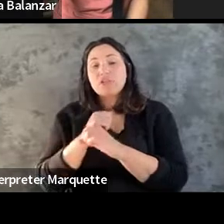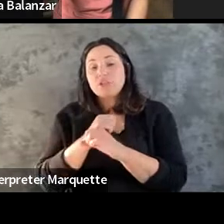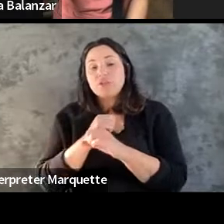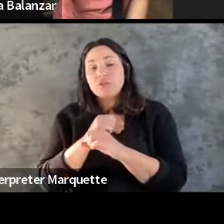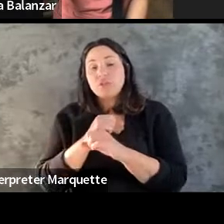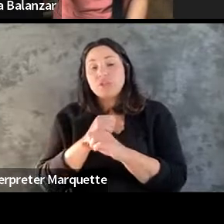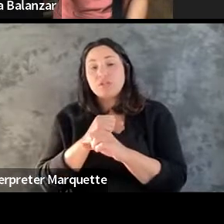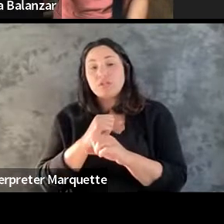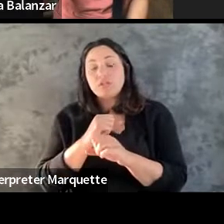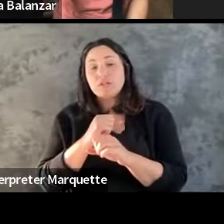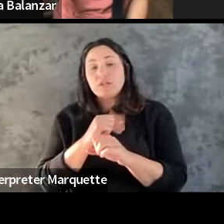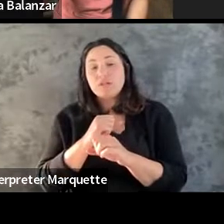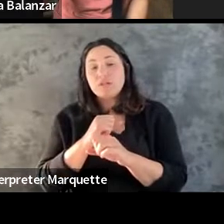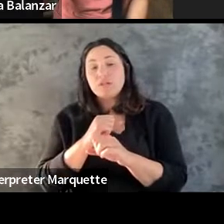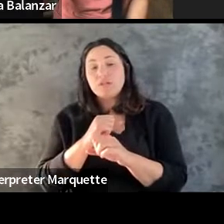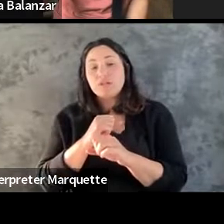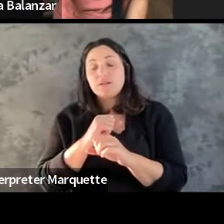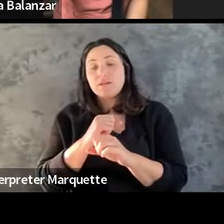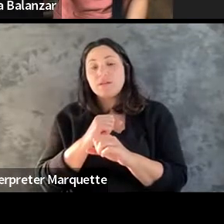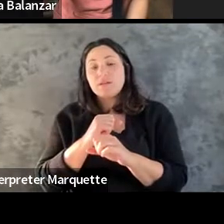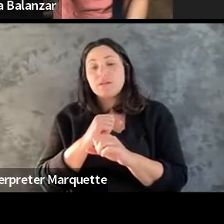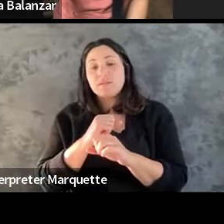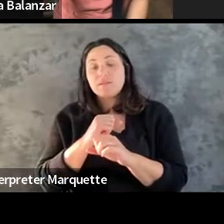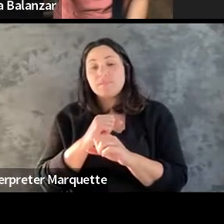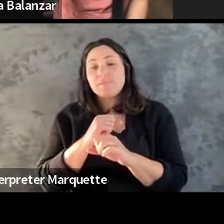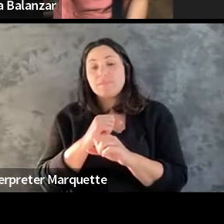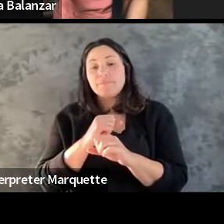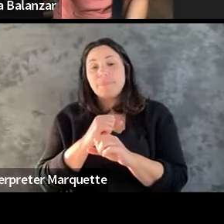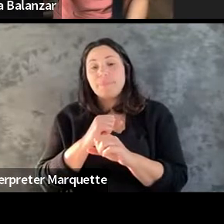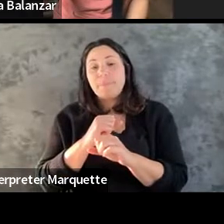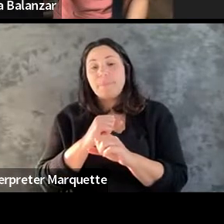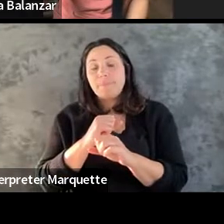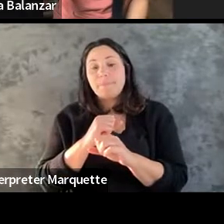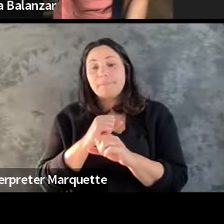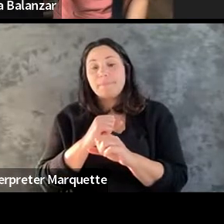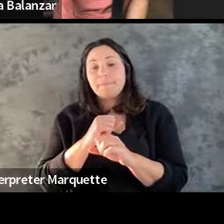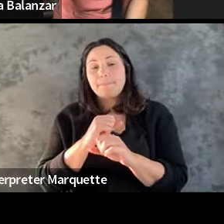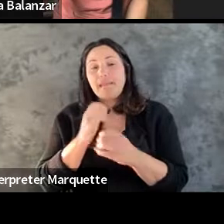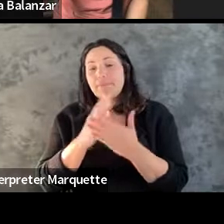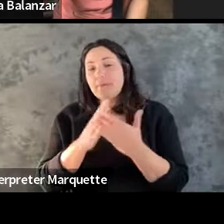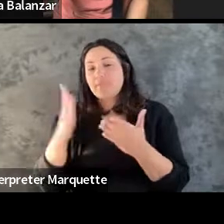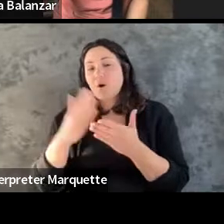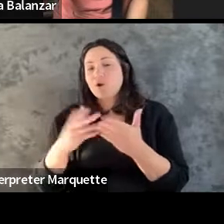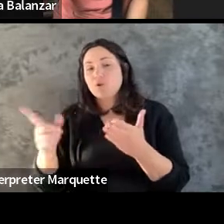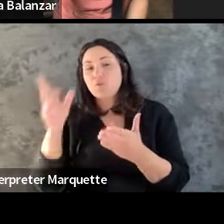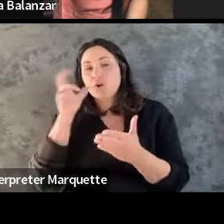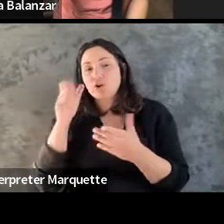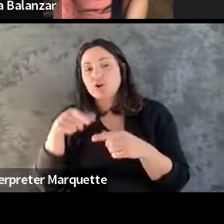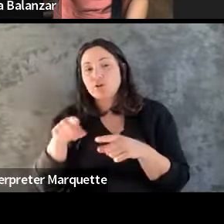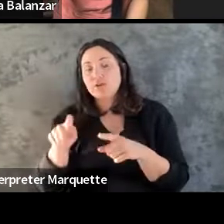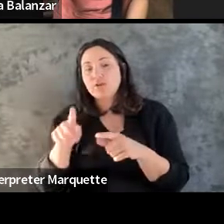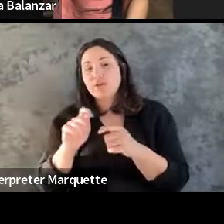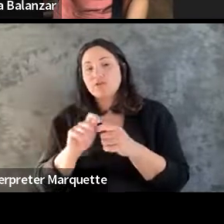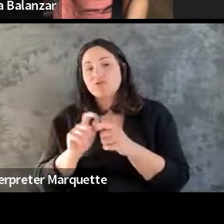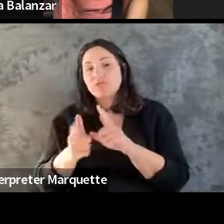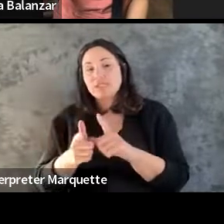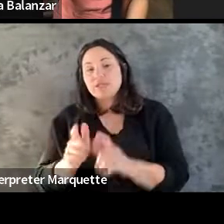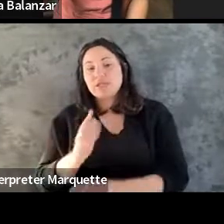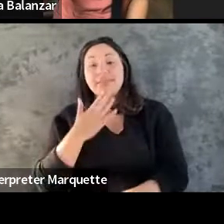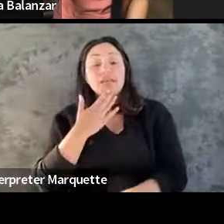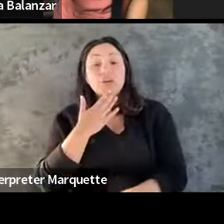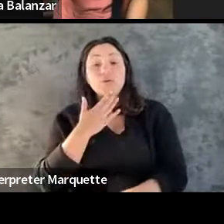elementary, and then it segued into I think the portion that you heard in translation. Okay, thank